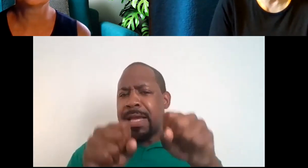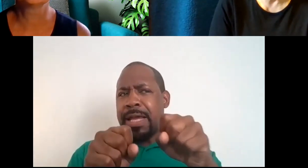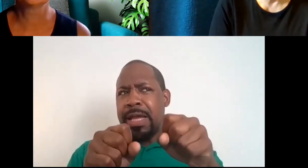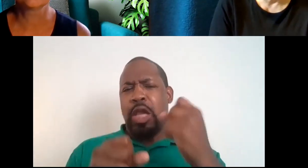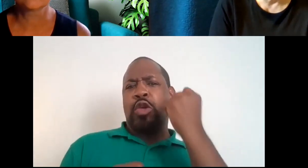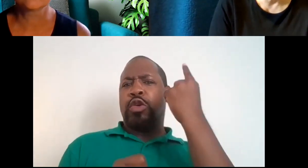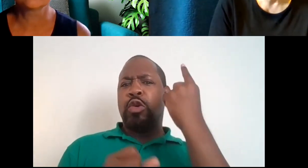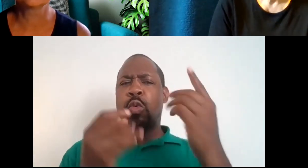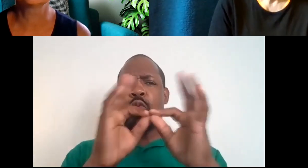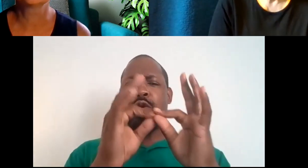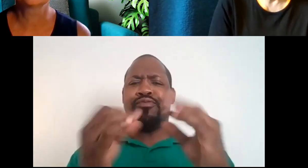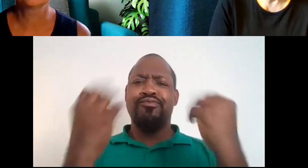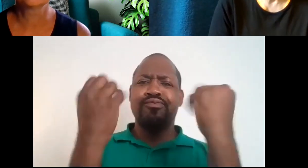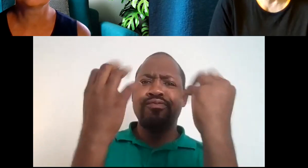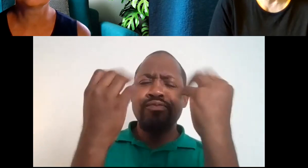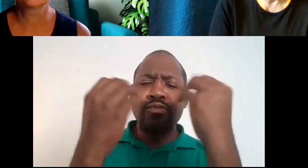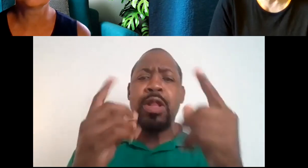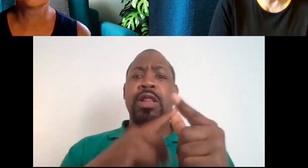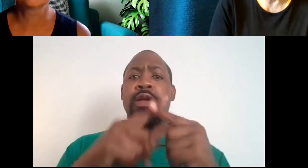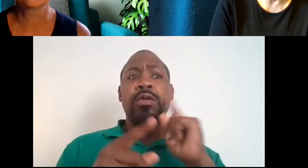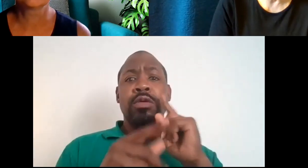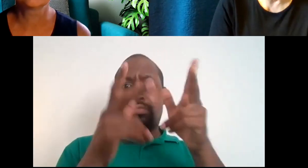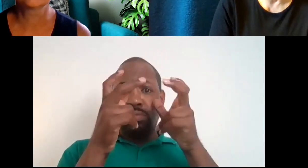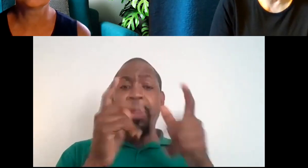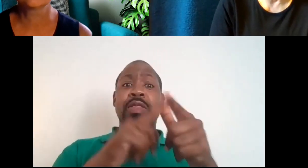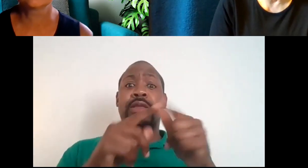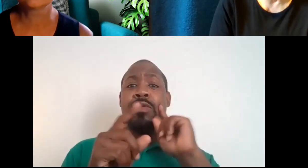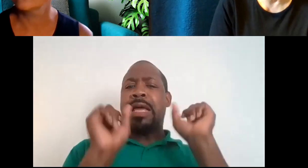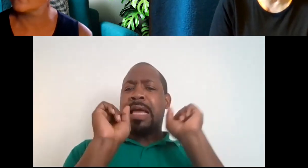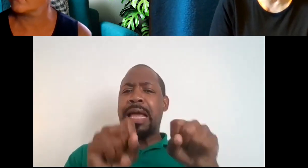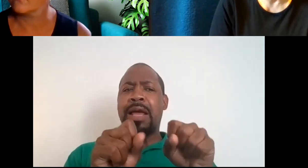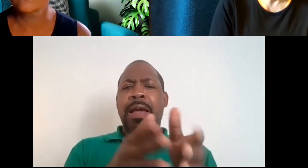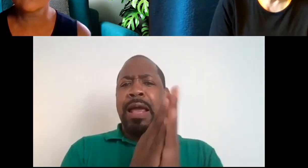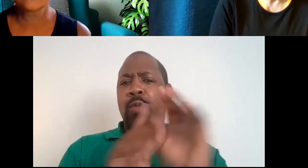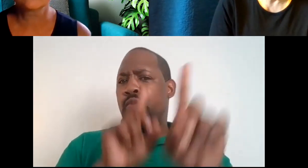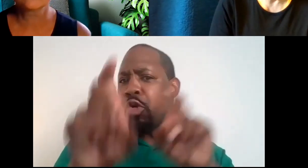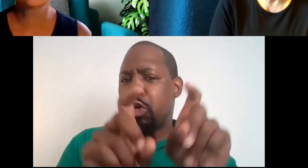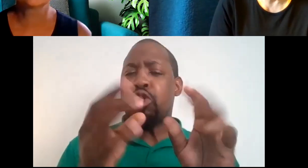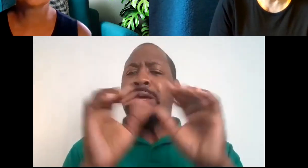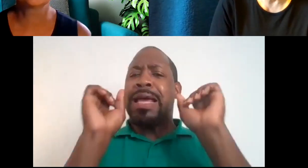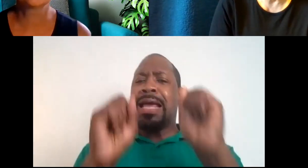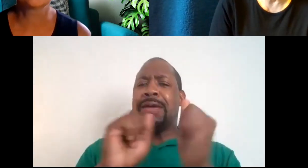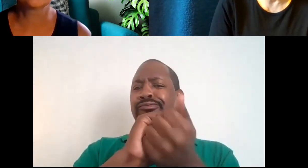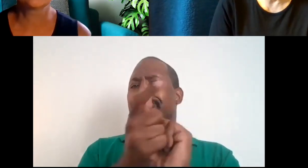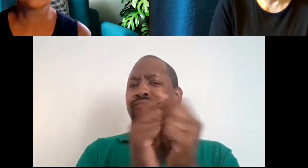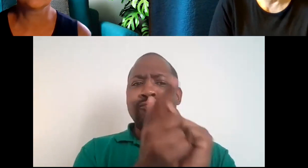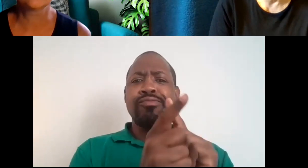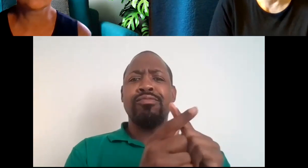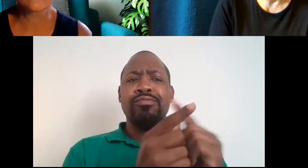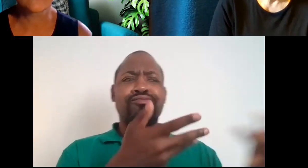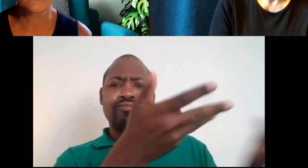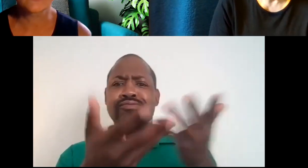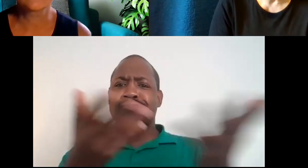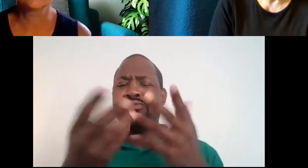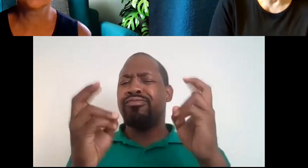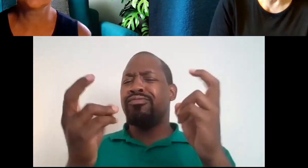clear and transparent. In that way, the deaf person can sign in their native language and the deaf person can interpret